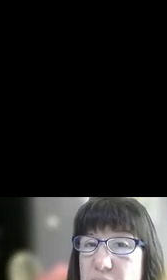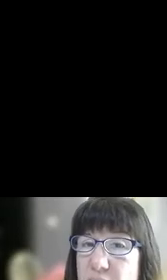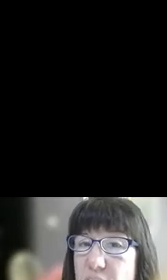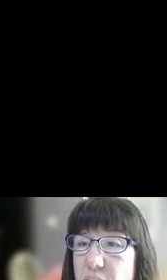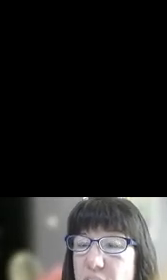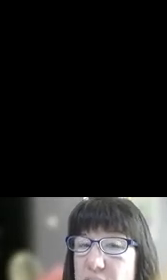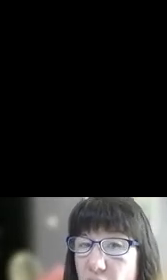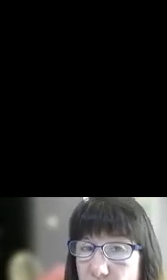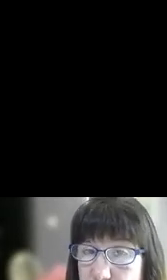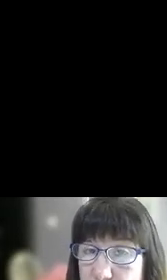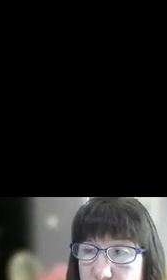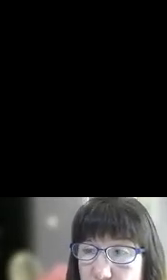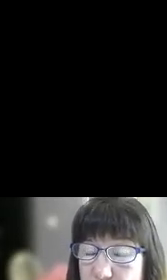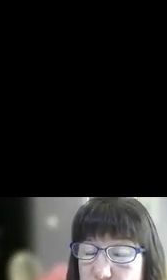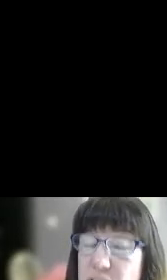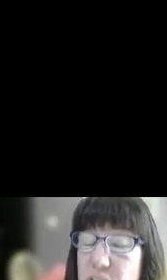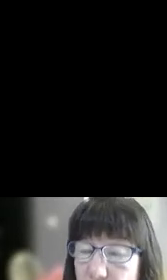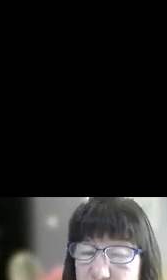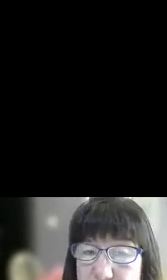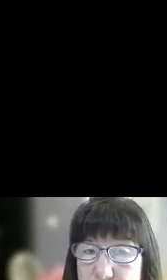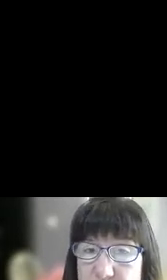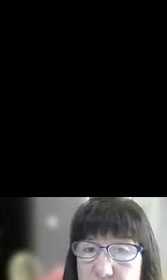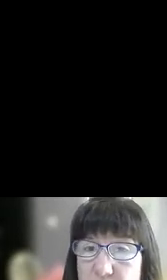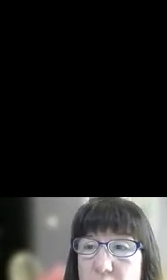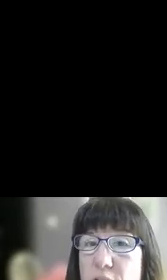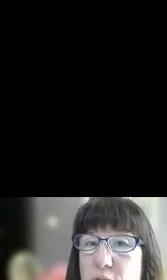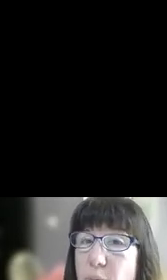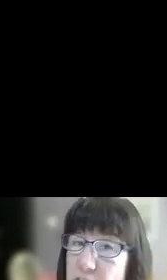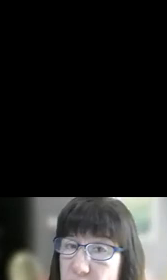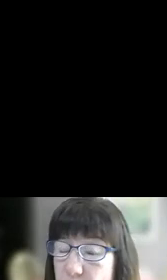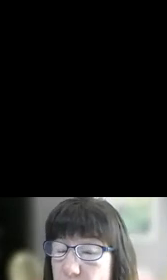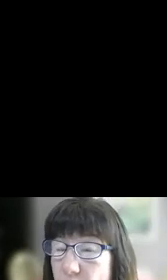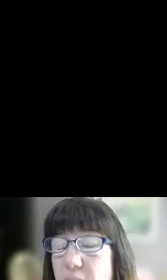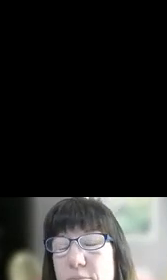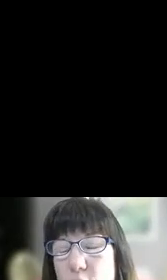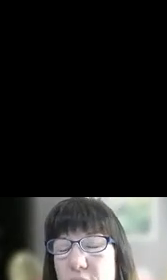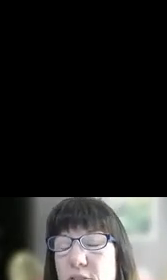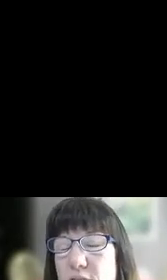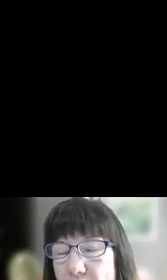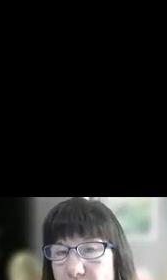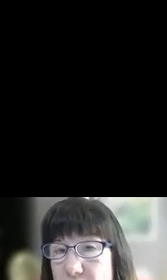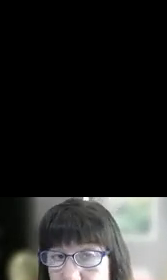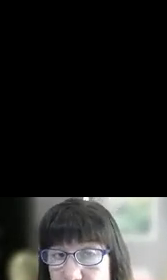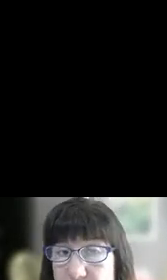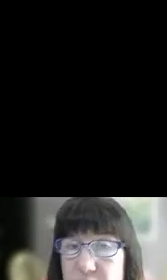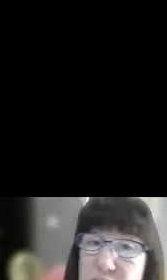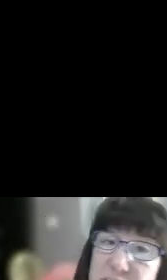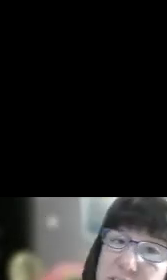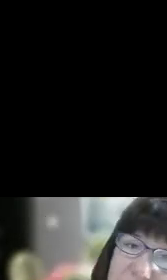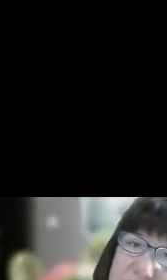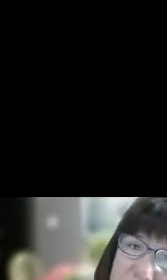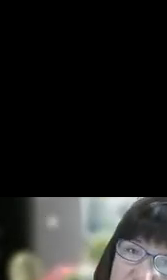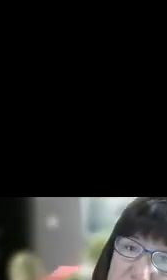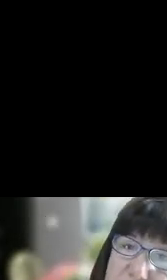between taking a psychology, choosing psychology as a major through the bachelor. Through the Faculty of Science versus